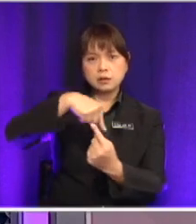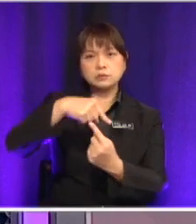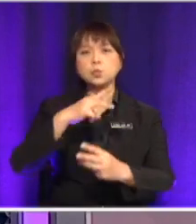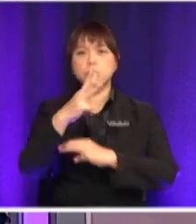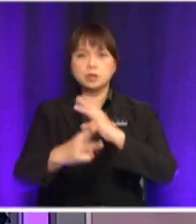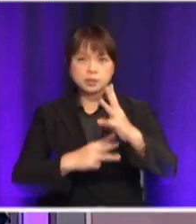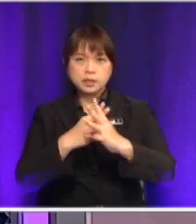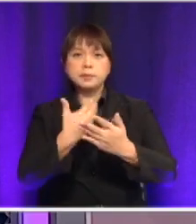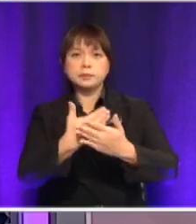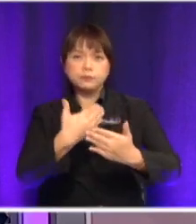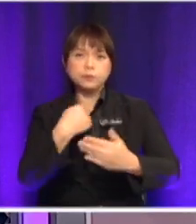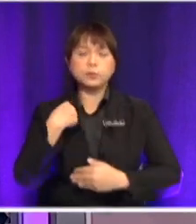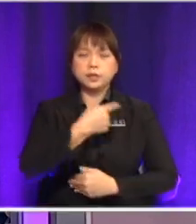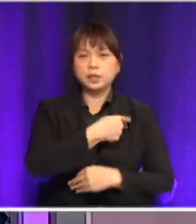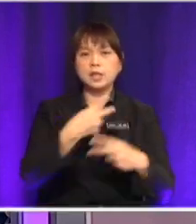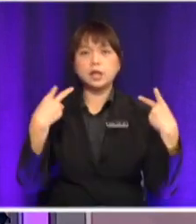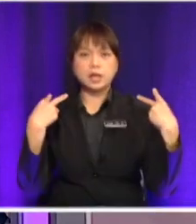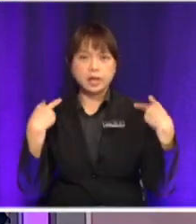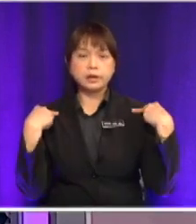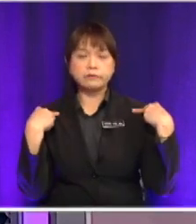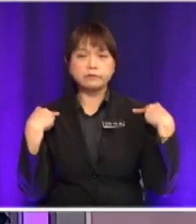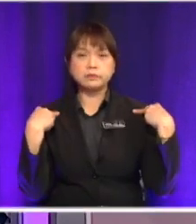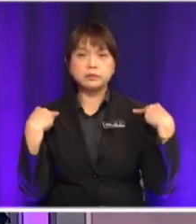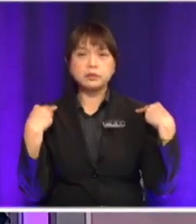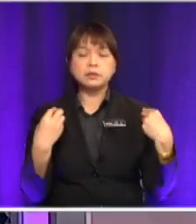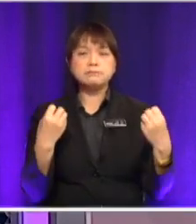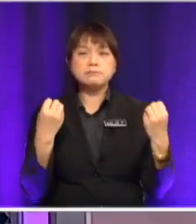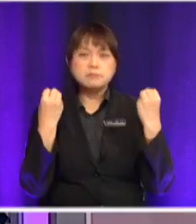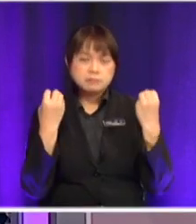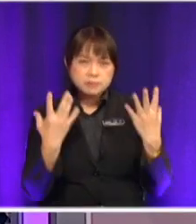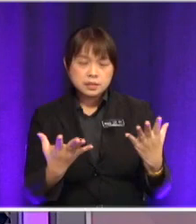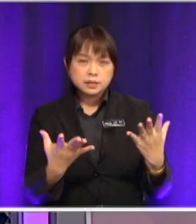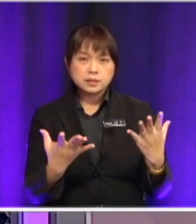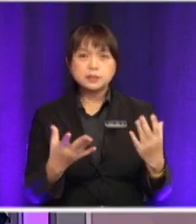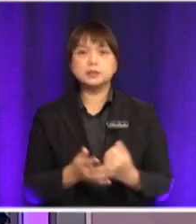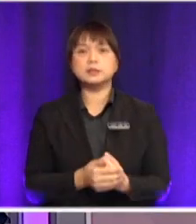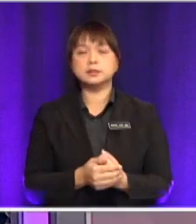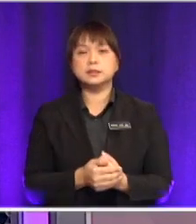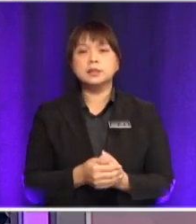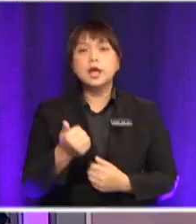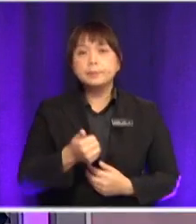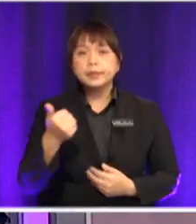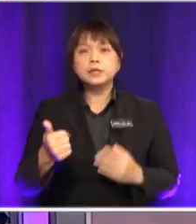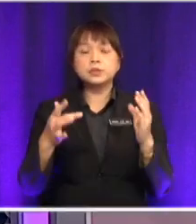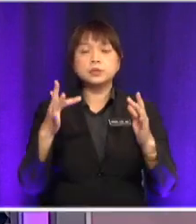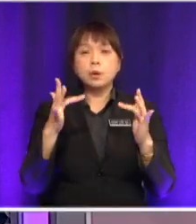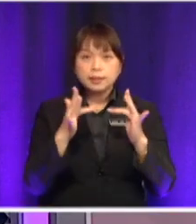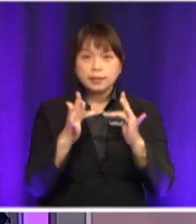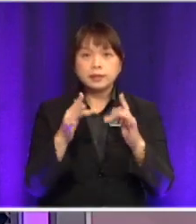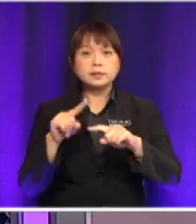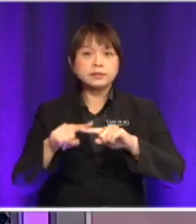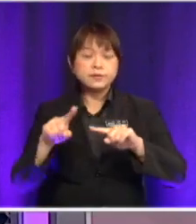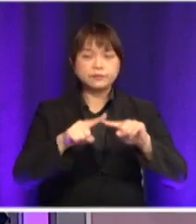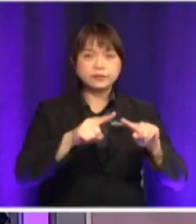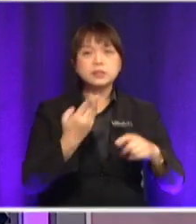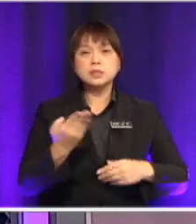didn't have such amazing applications online. Before, we used to have different things to communicate. So